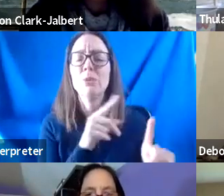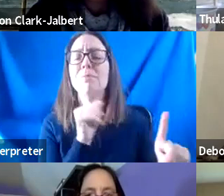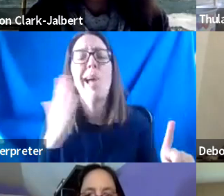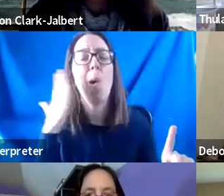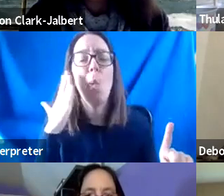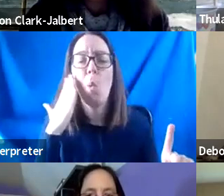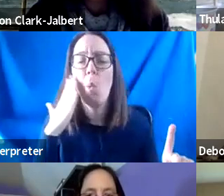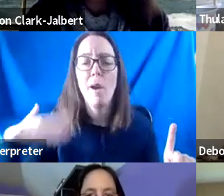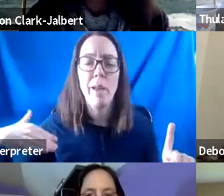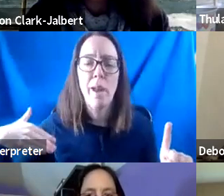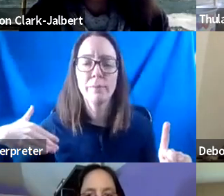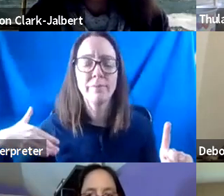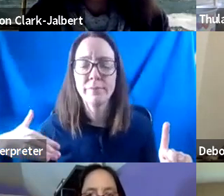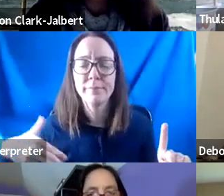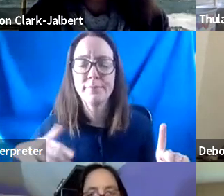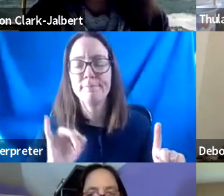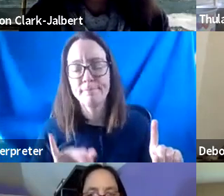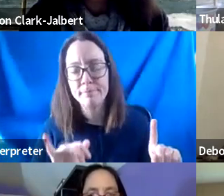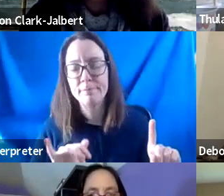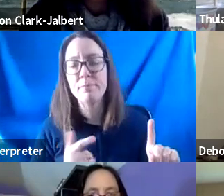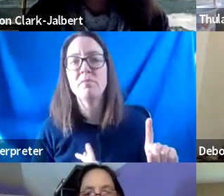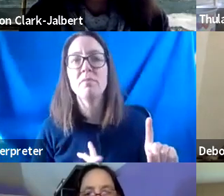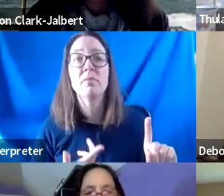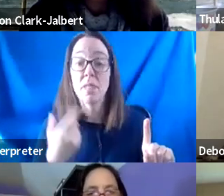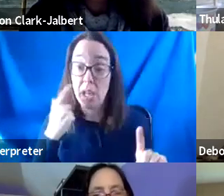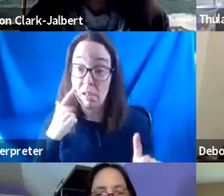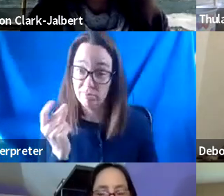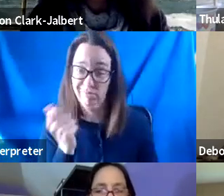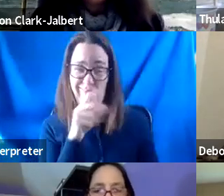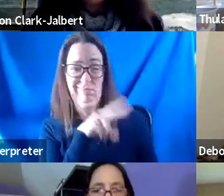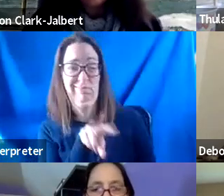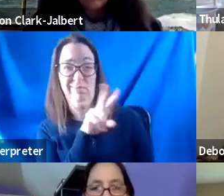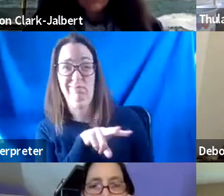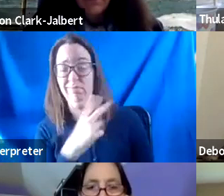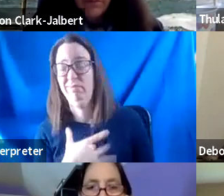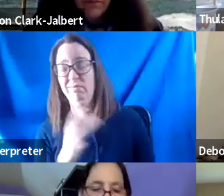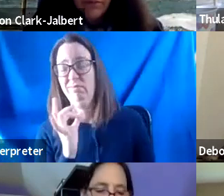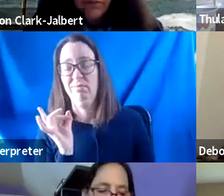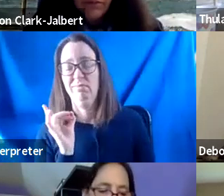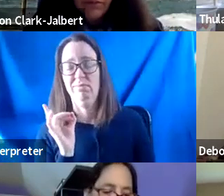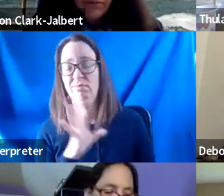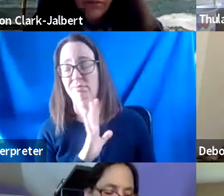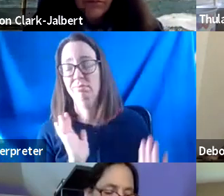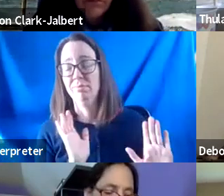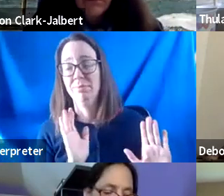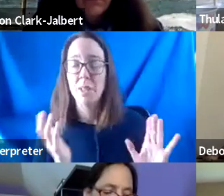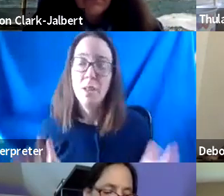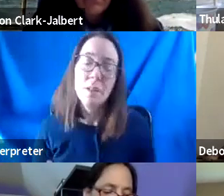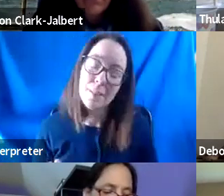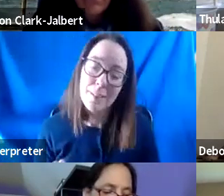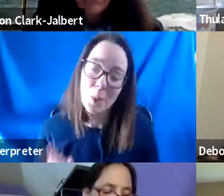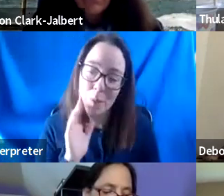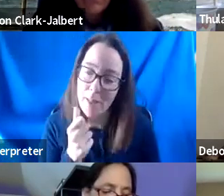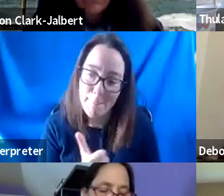that's going to take some work. But if we alienate them right away, we might be, cutting off our nose to spite our face,